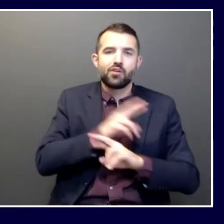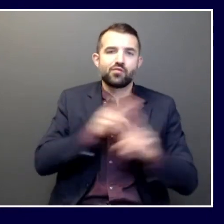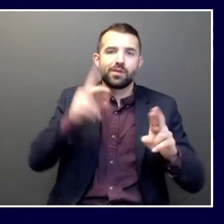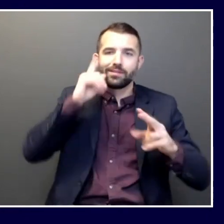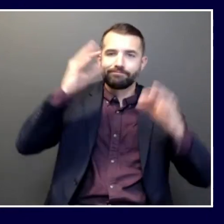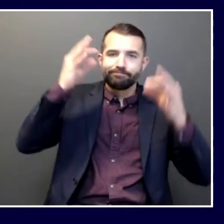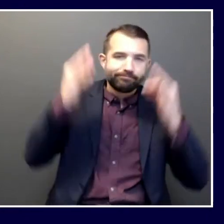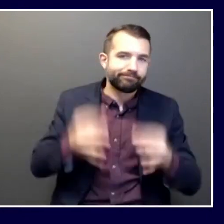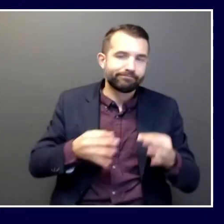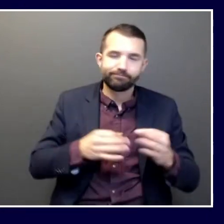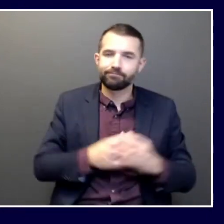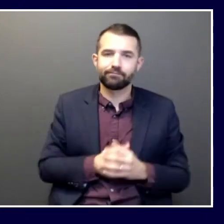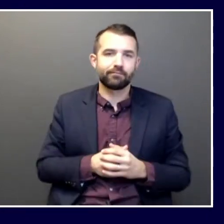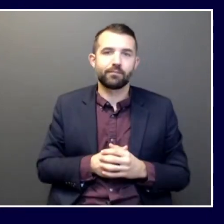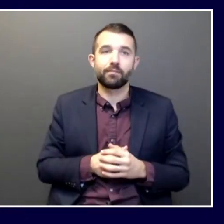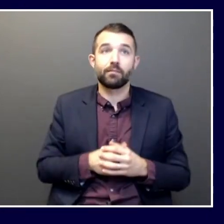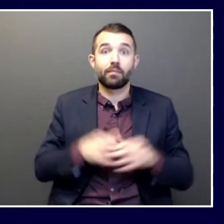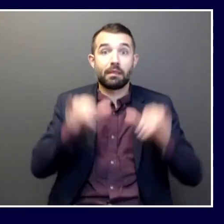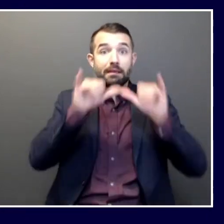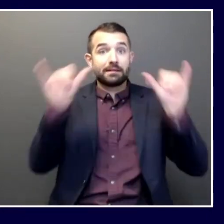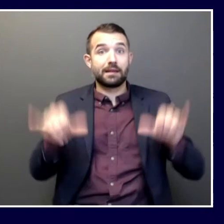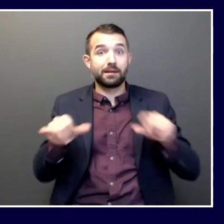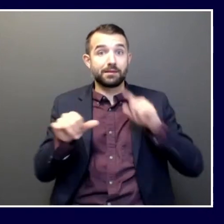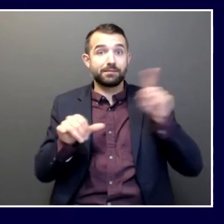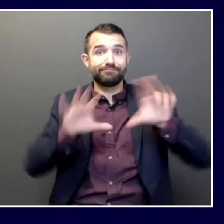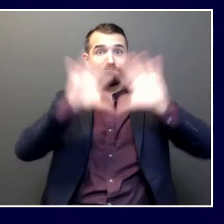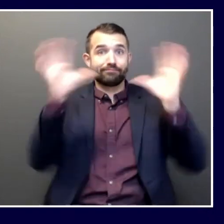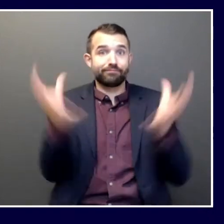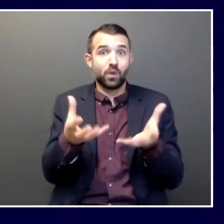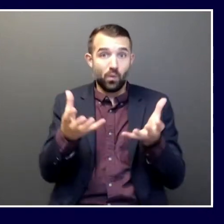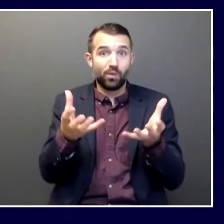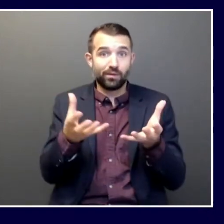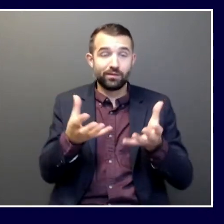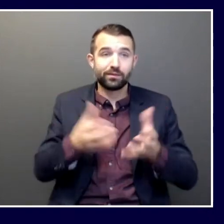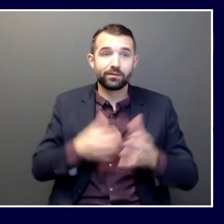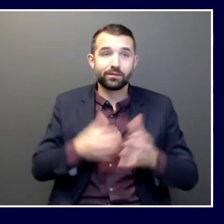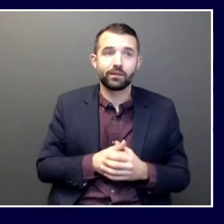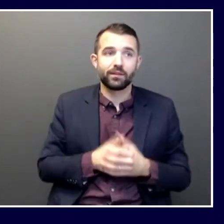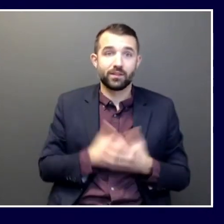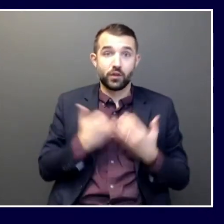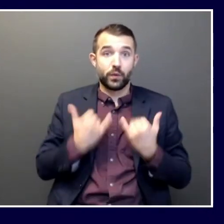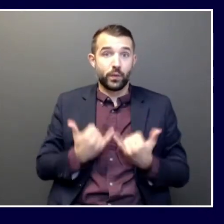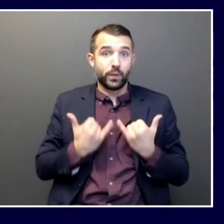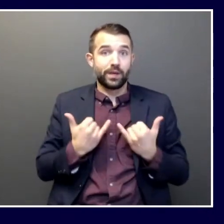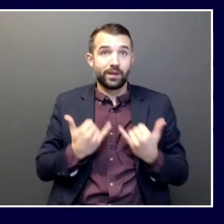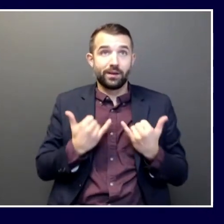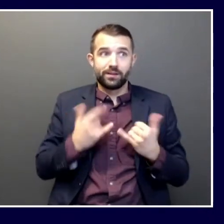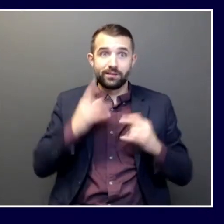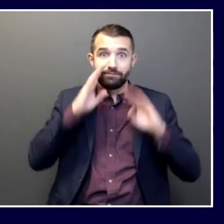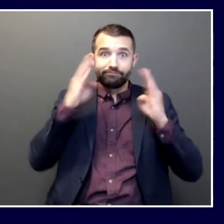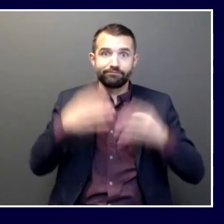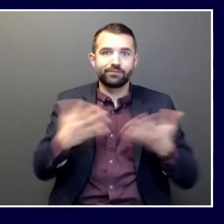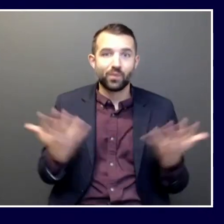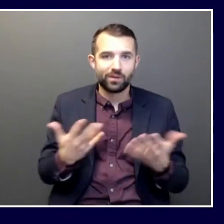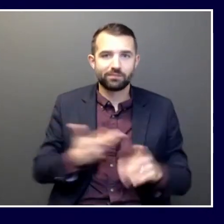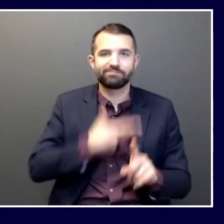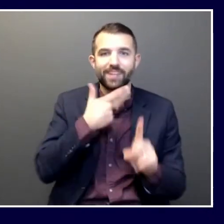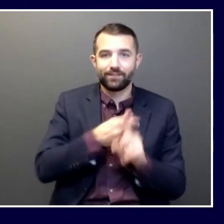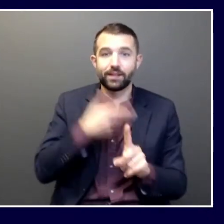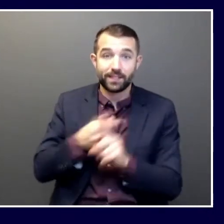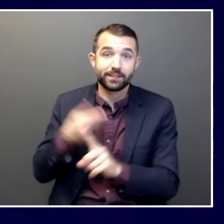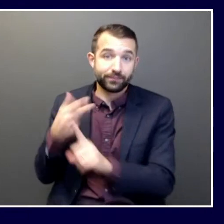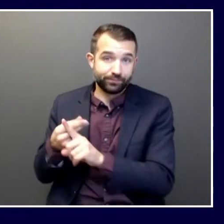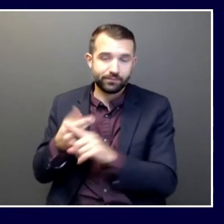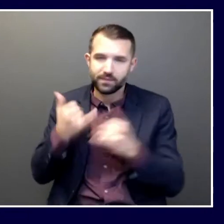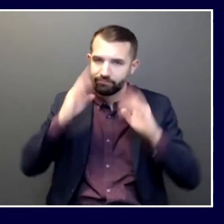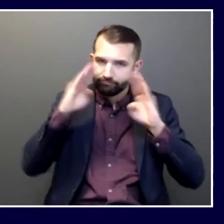recognize again that although I want to be forward-looking, right now in the here and now, we're focused on getting kids vaccinated. For sure. That was what you talked